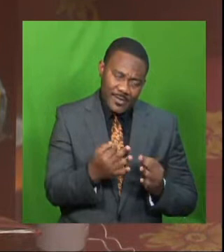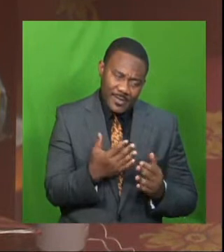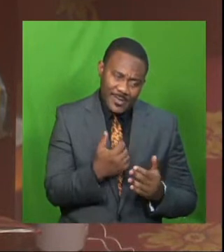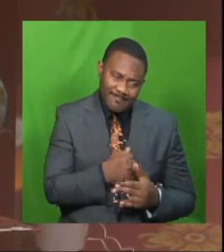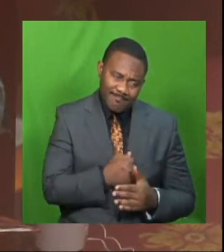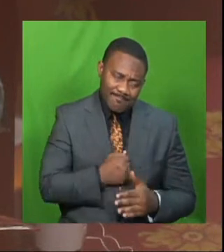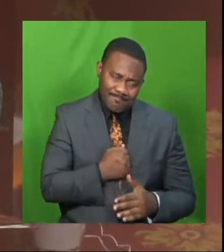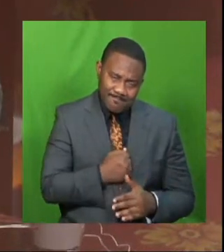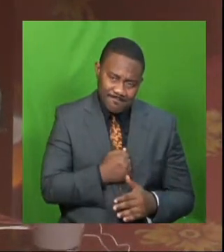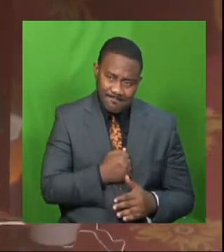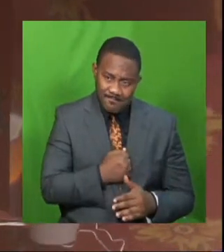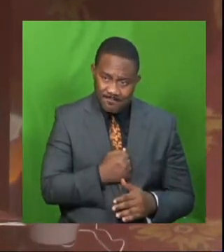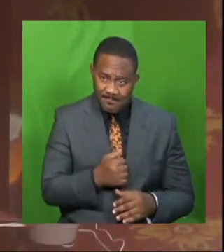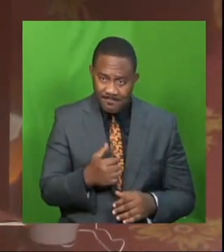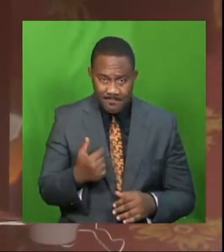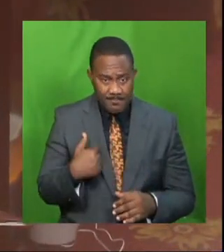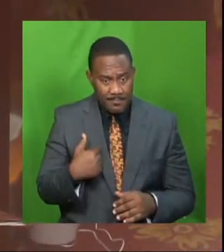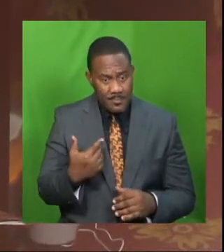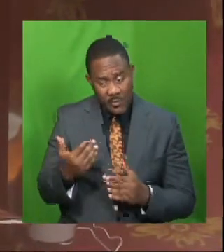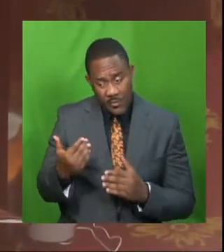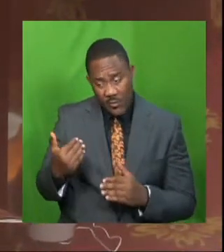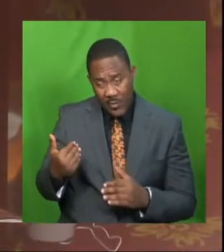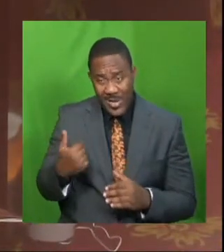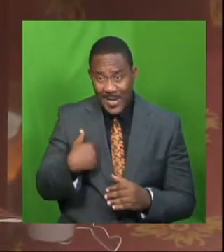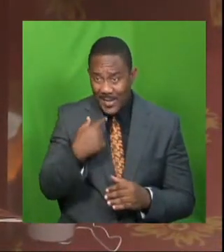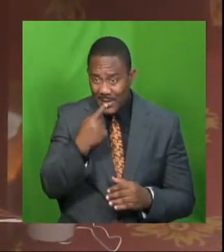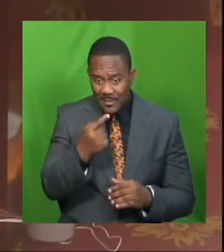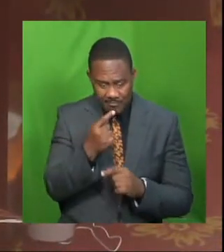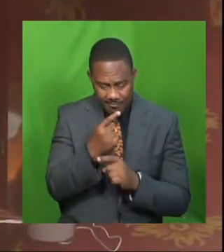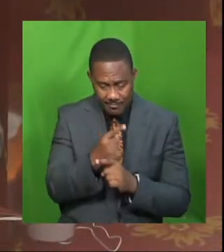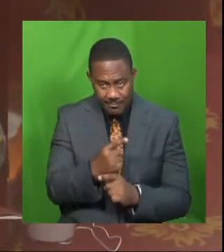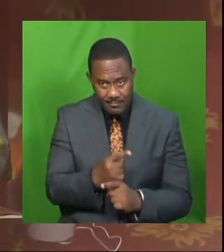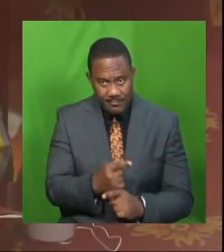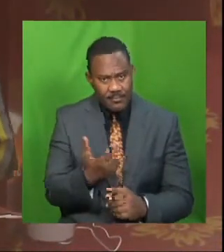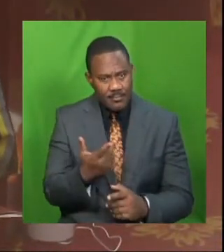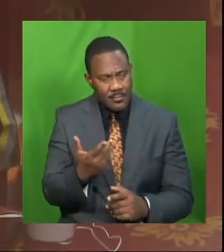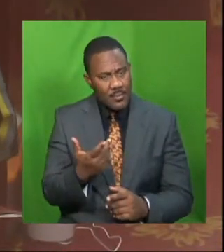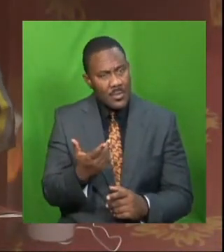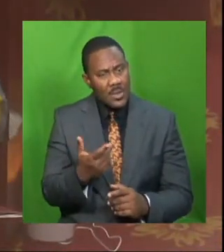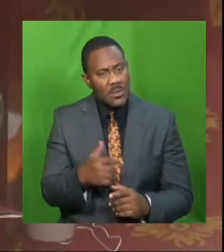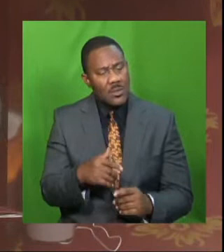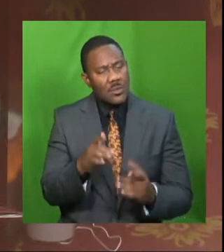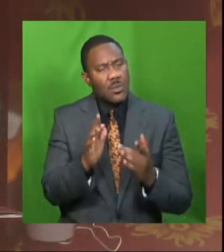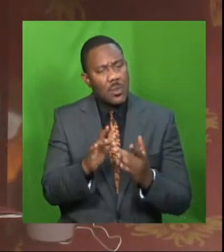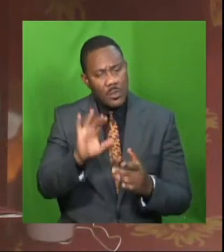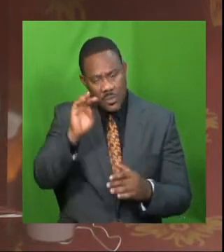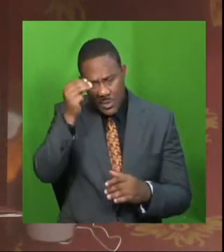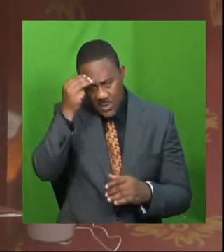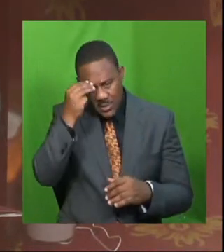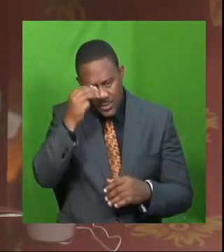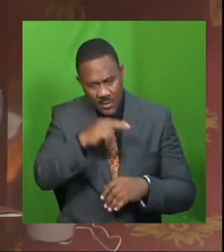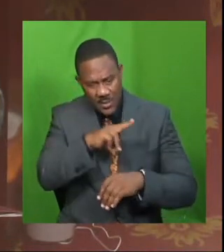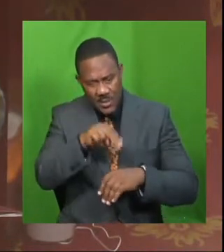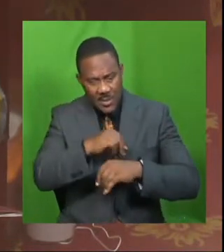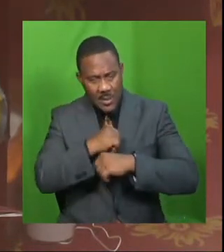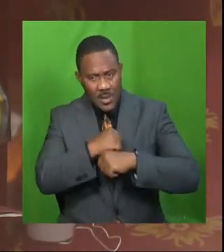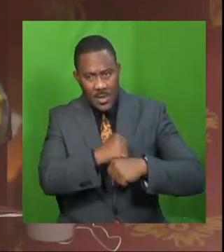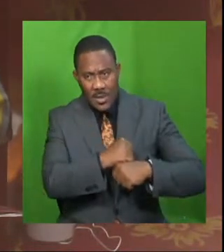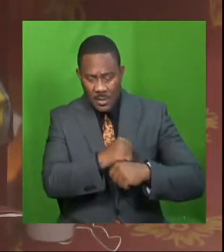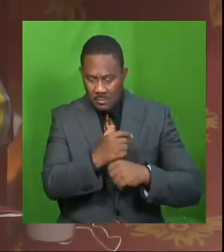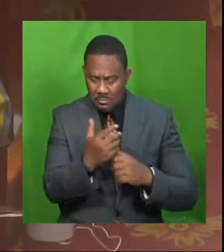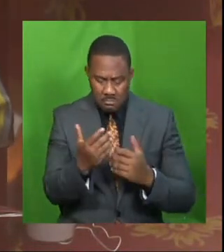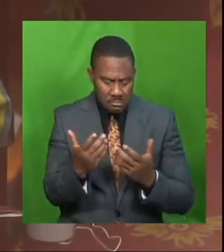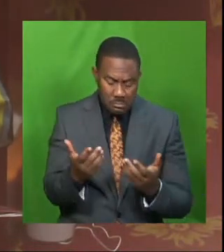loss. Mr. Speaker, in my substantive answer, I mentioned that regularly we engage the Ministry of the Interior to get an update of